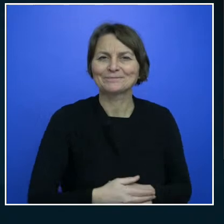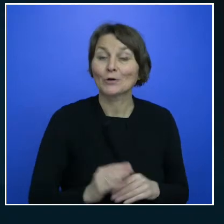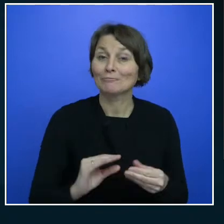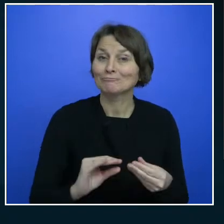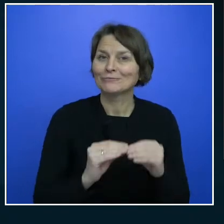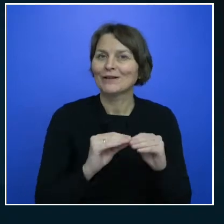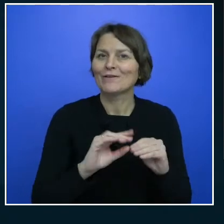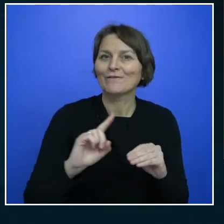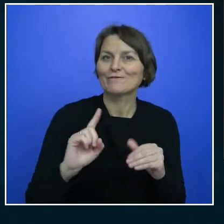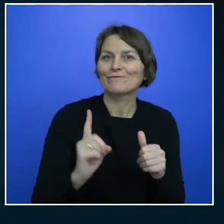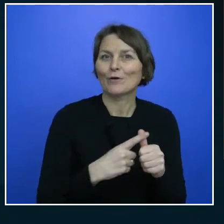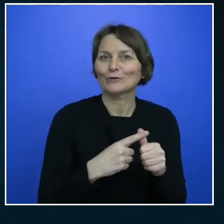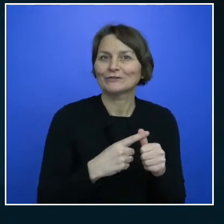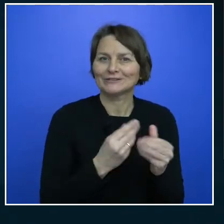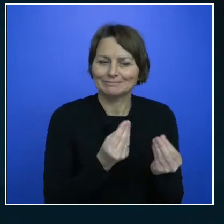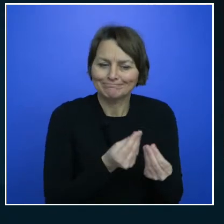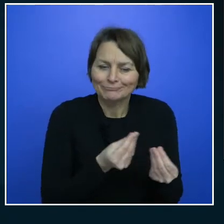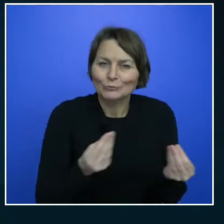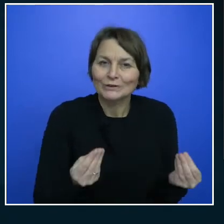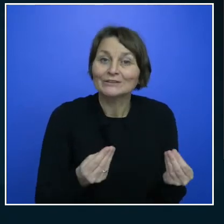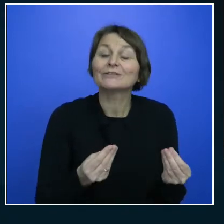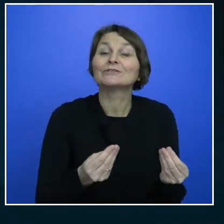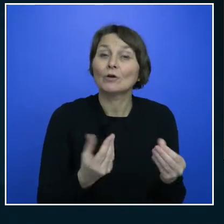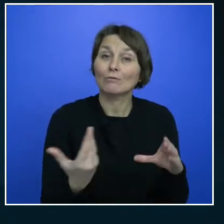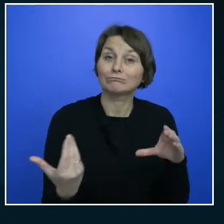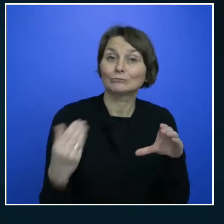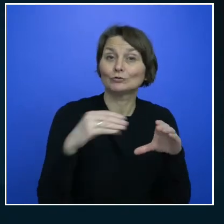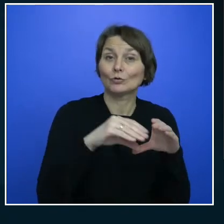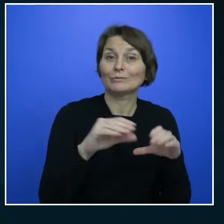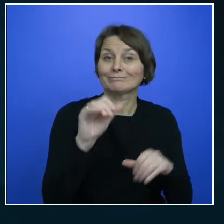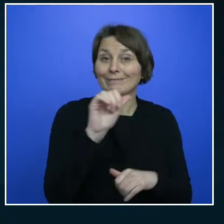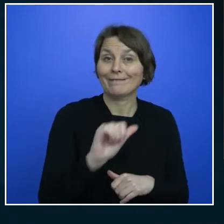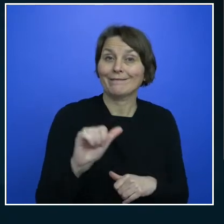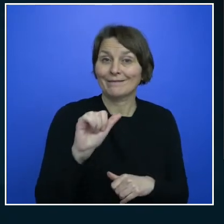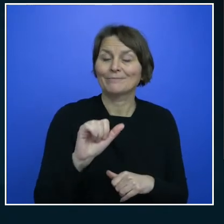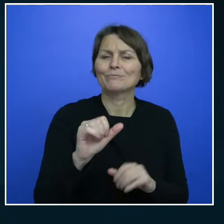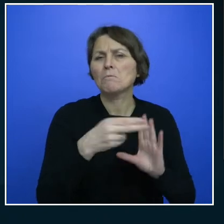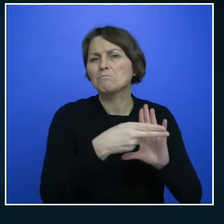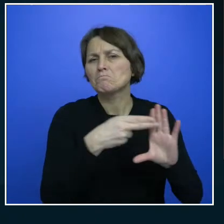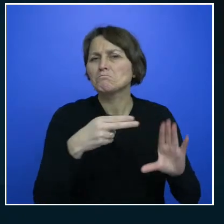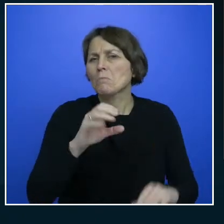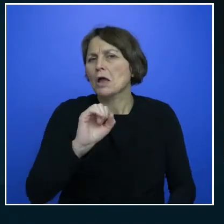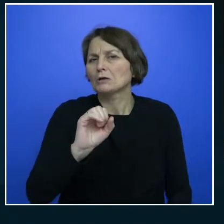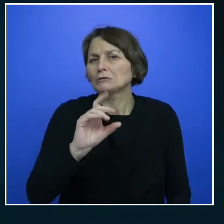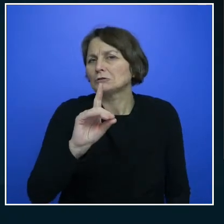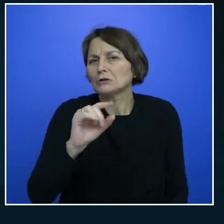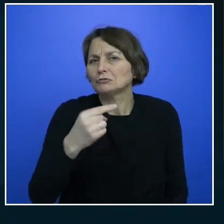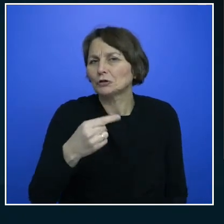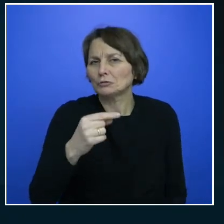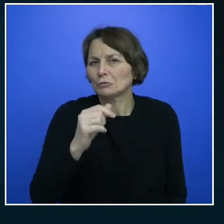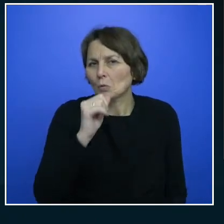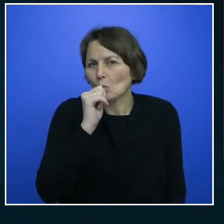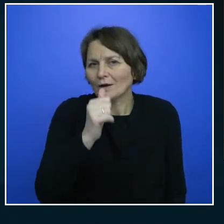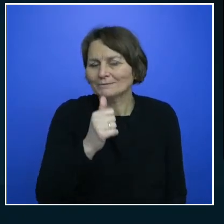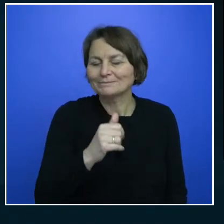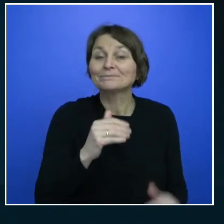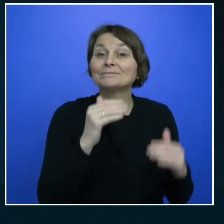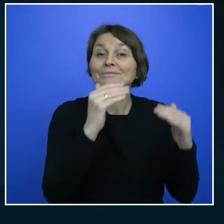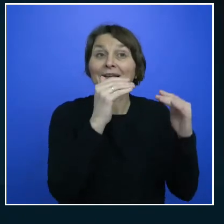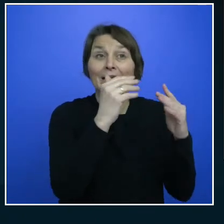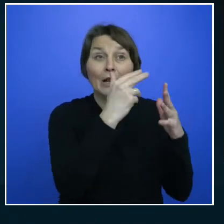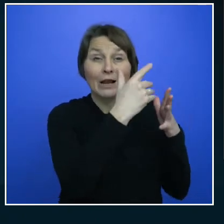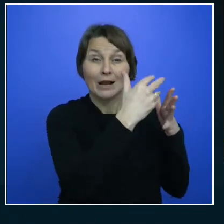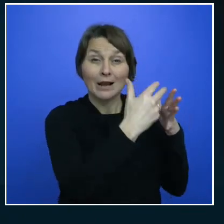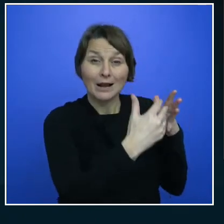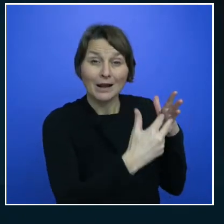resource. So let's create a storage account. We'll give it a name, STG. And we'll browse to storage account. And as you can see, I already have